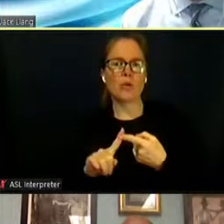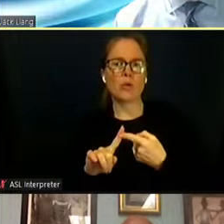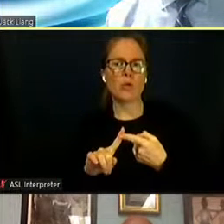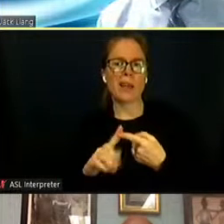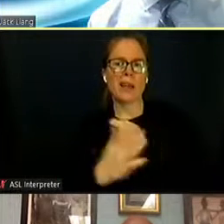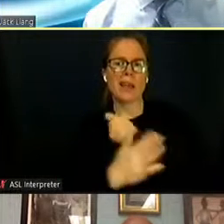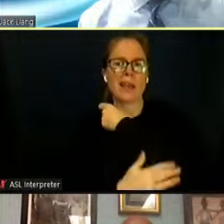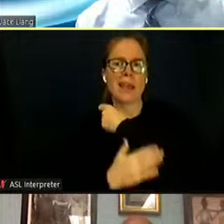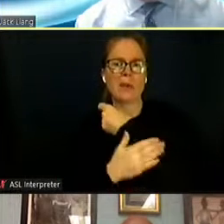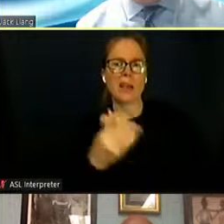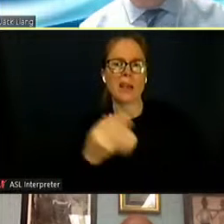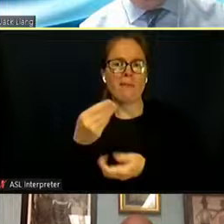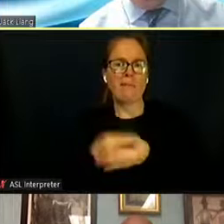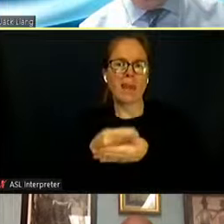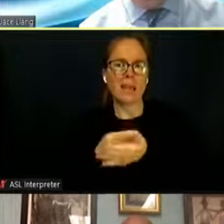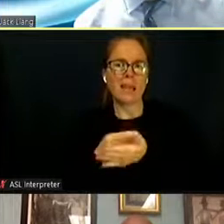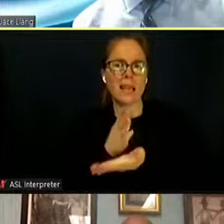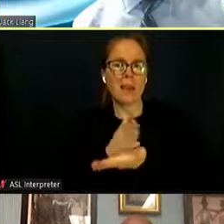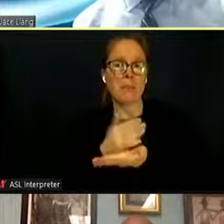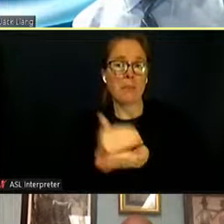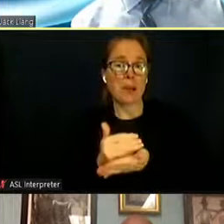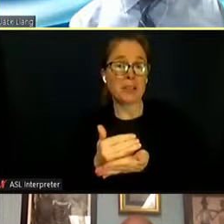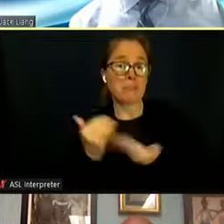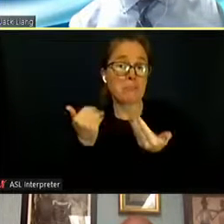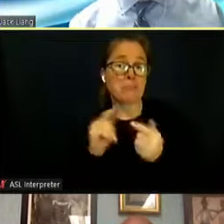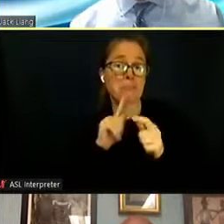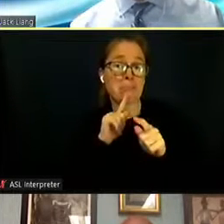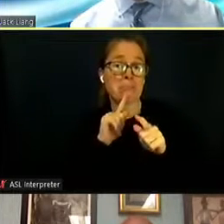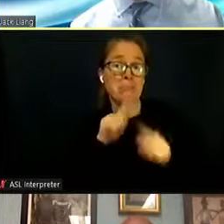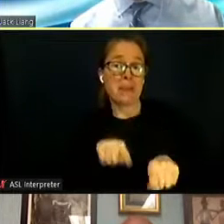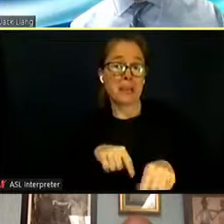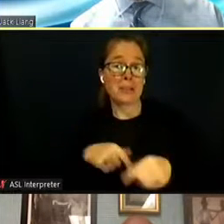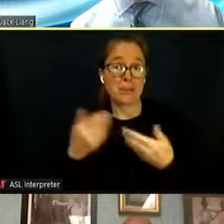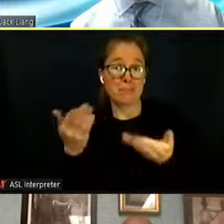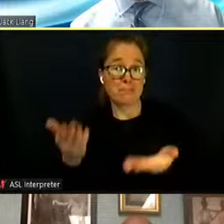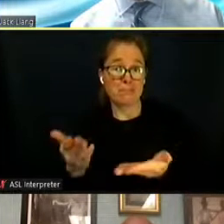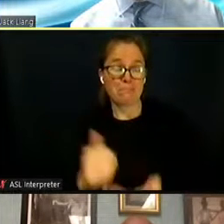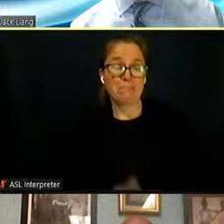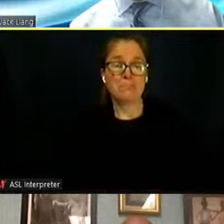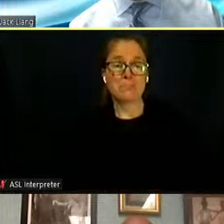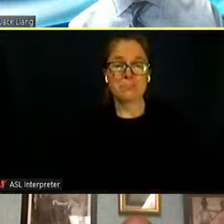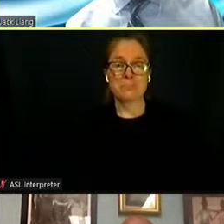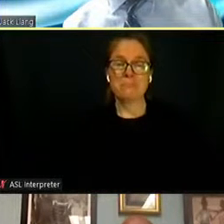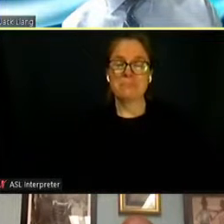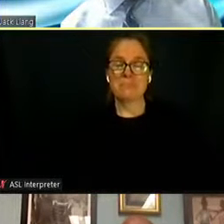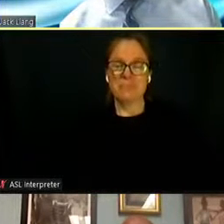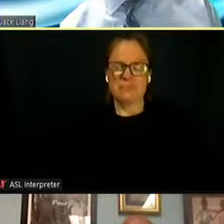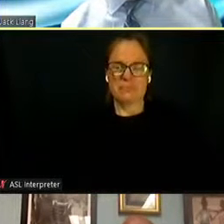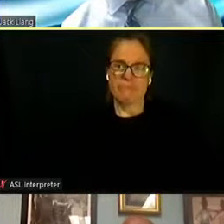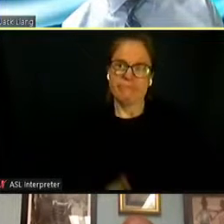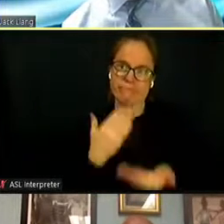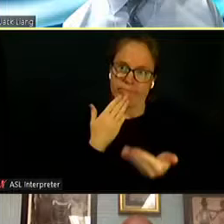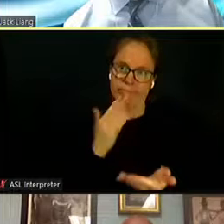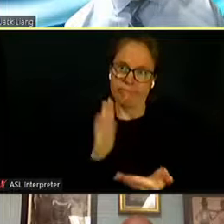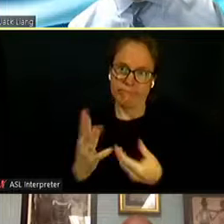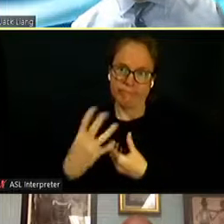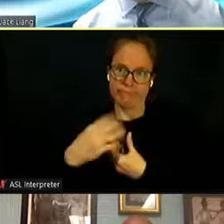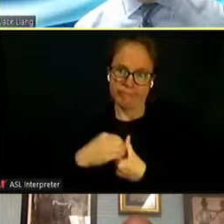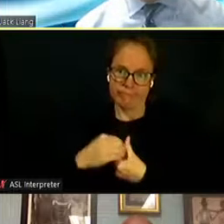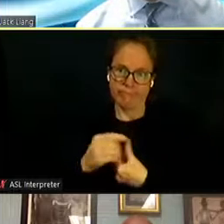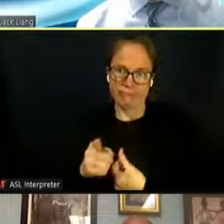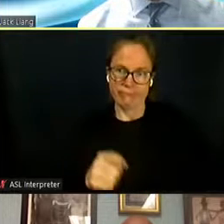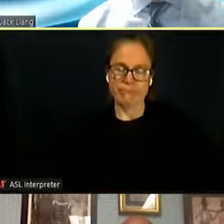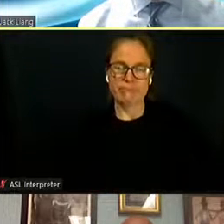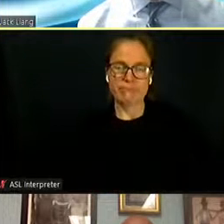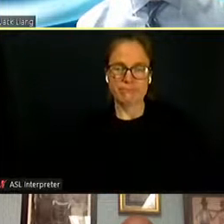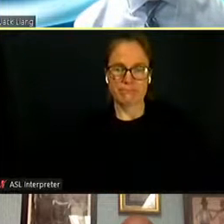budget? So please go ahead and submit your answer and then provide us your feedback. And we really appreciate your